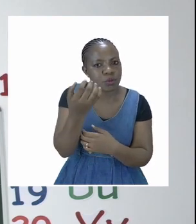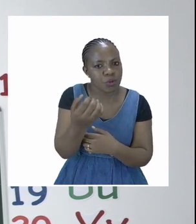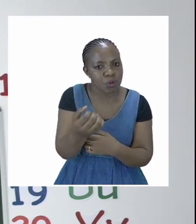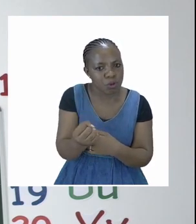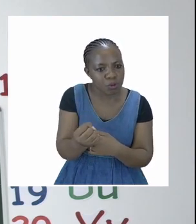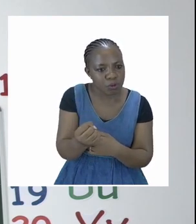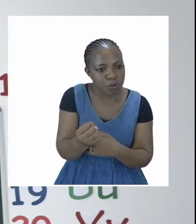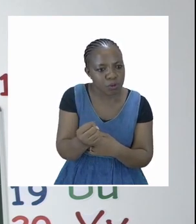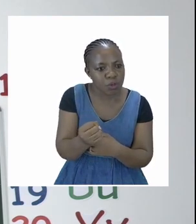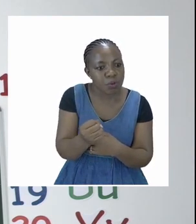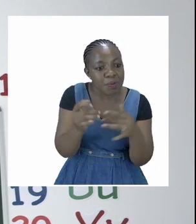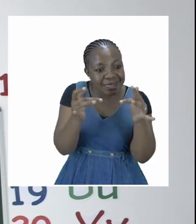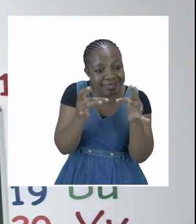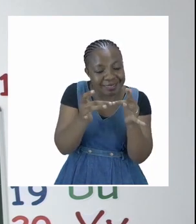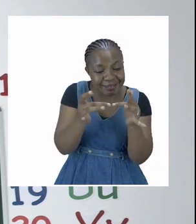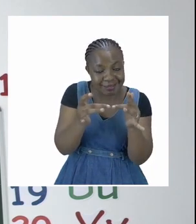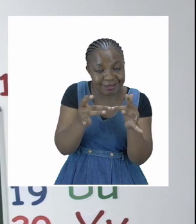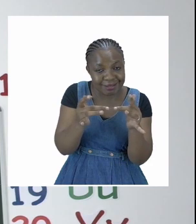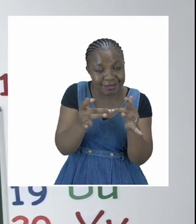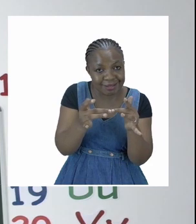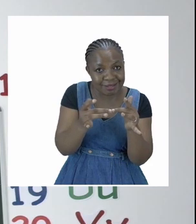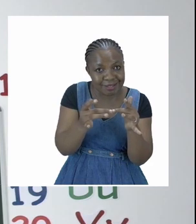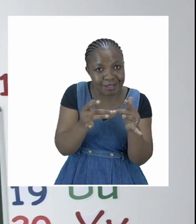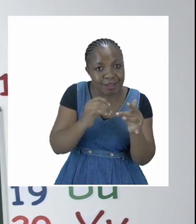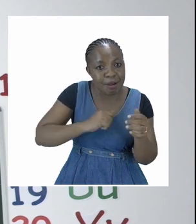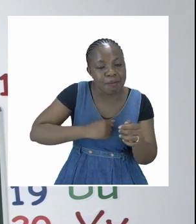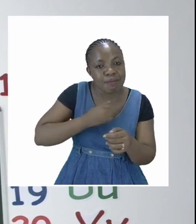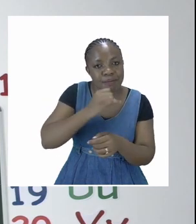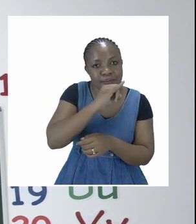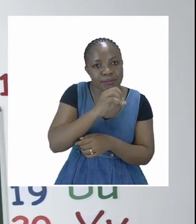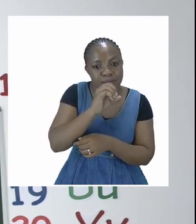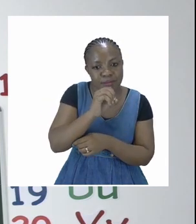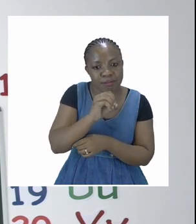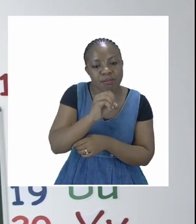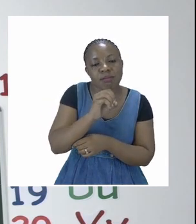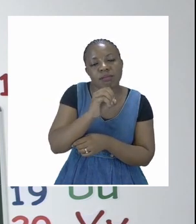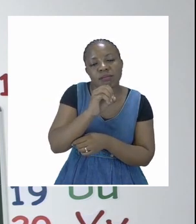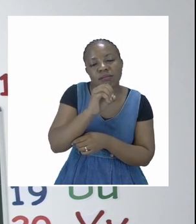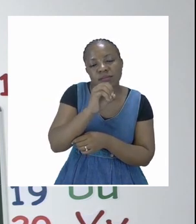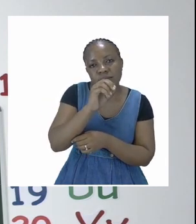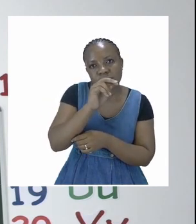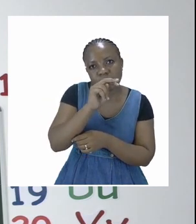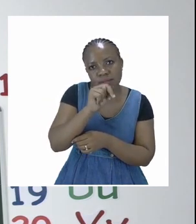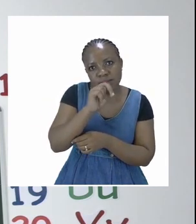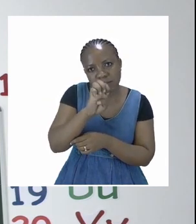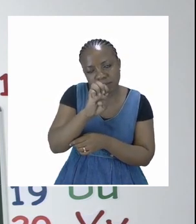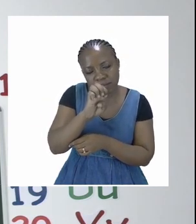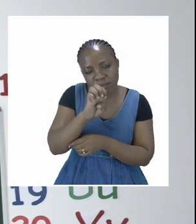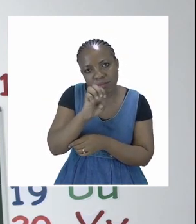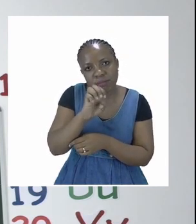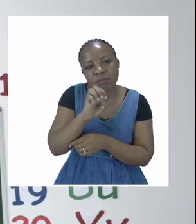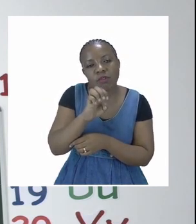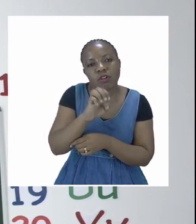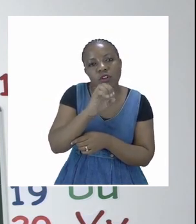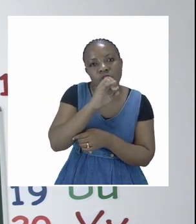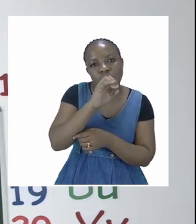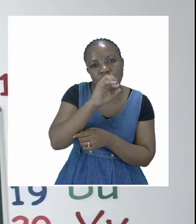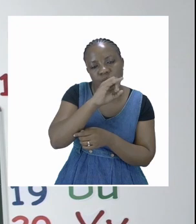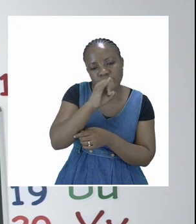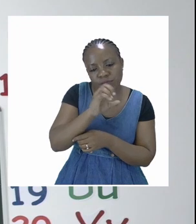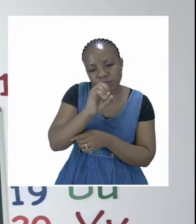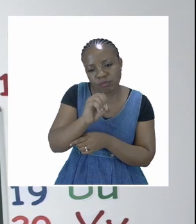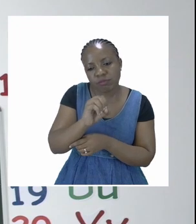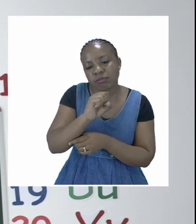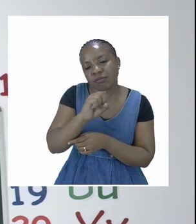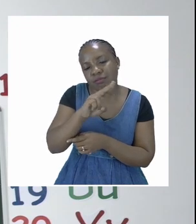our online platforms, MyZone and Zoshi Facebook pages, and in addition,